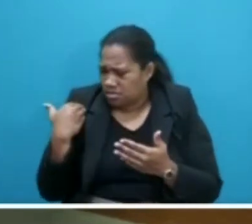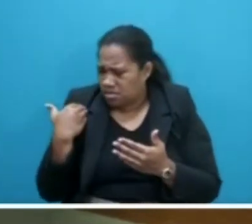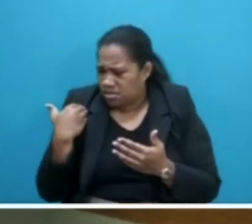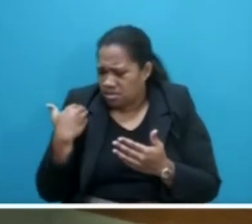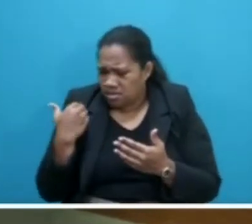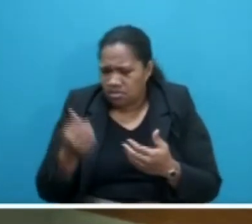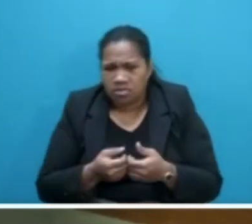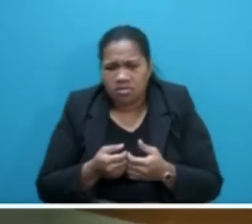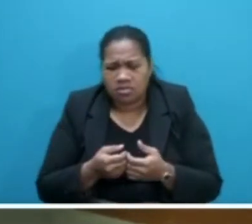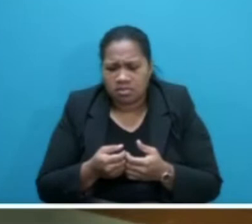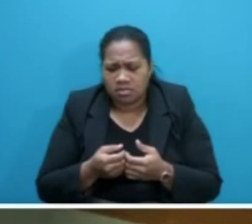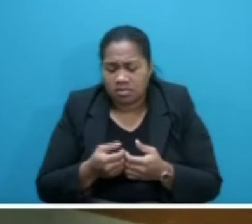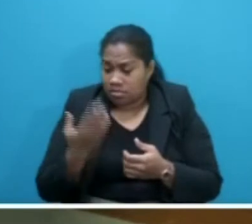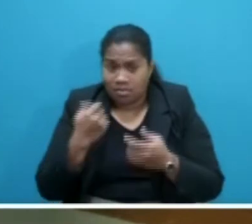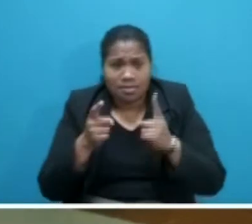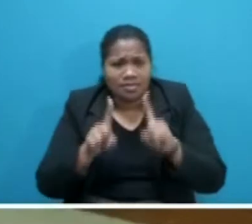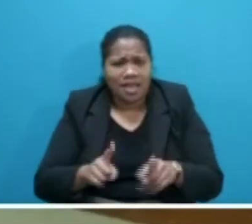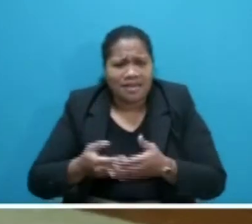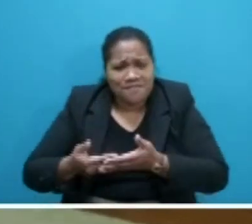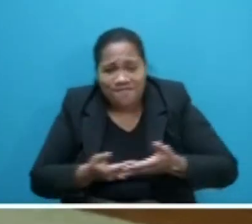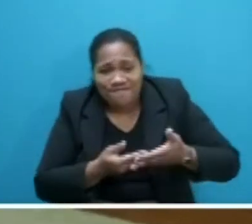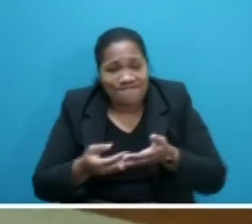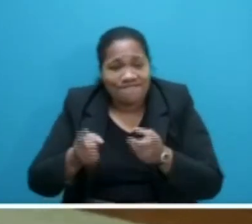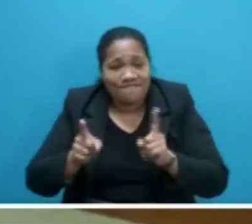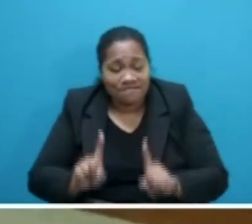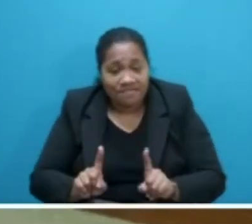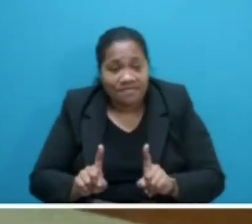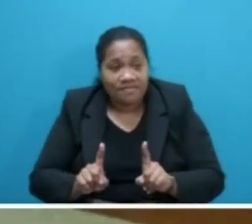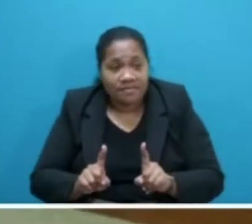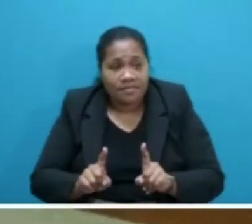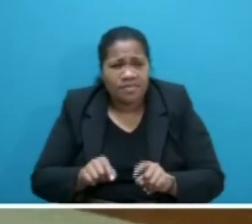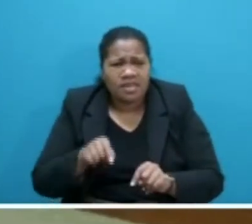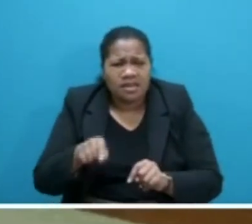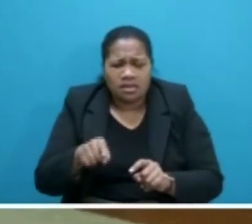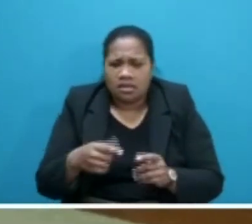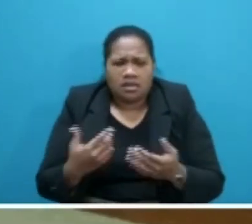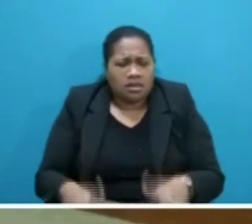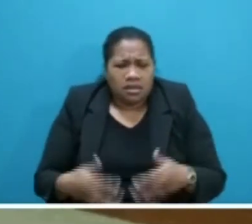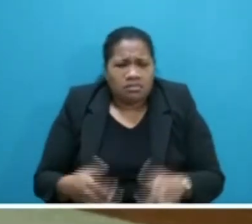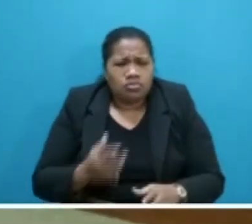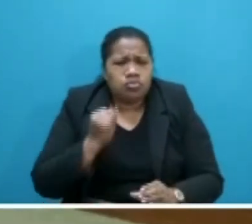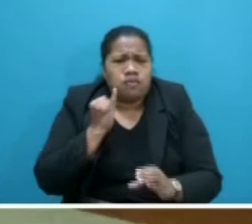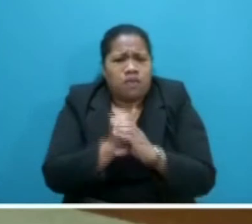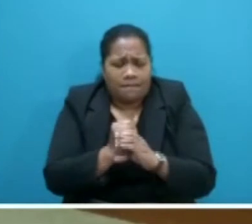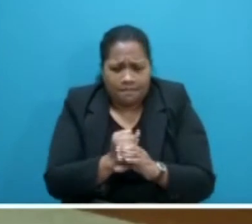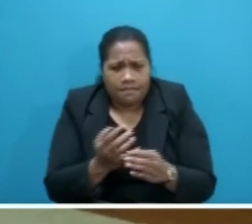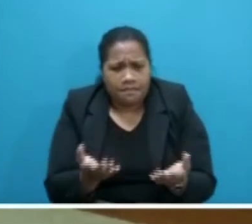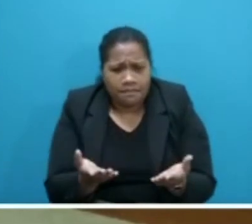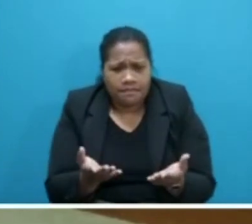due to a domestic dispute was an appalling and a horrific crime. Let me be